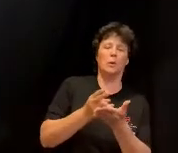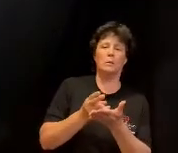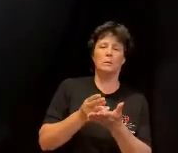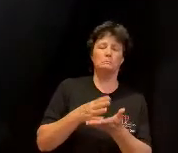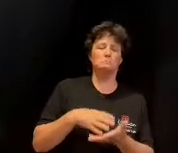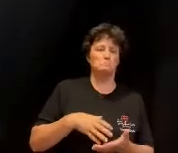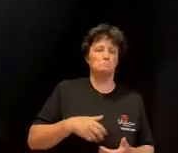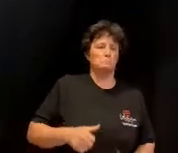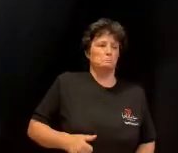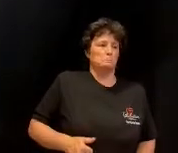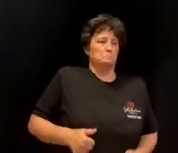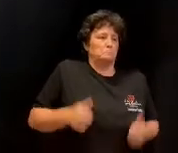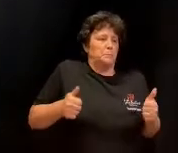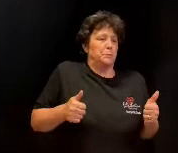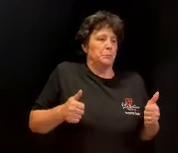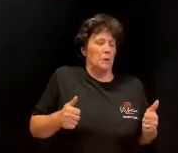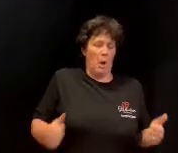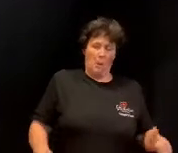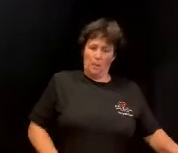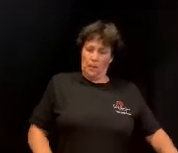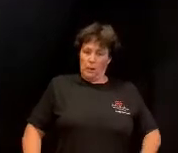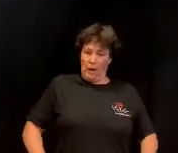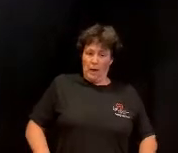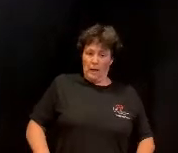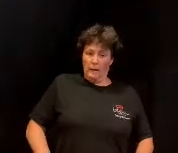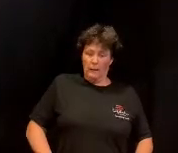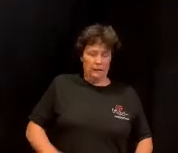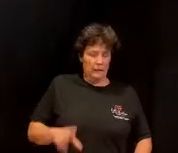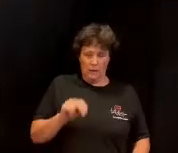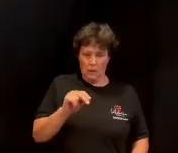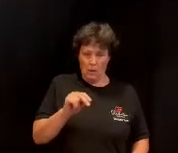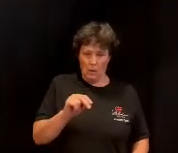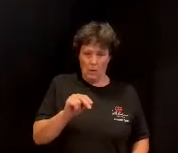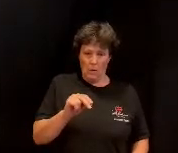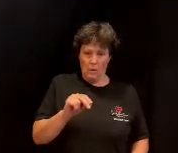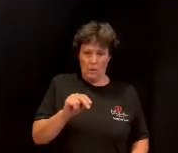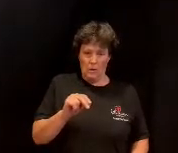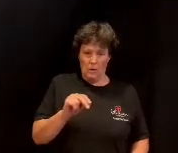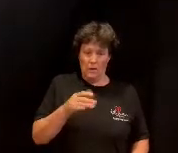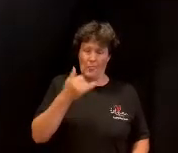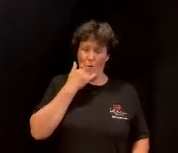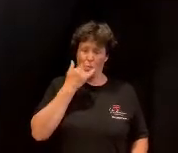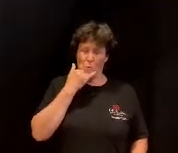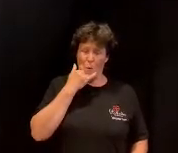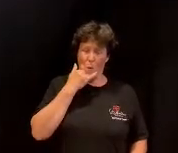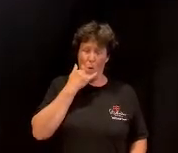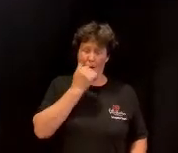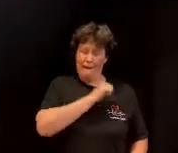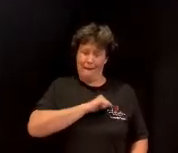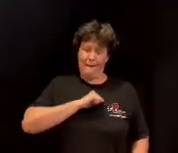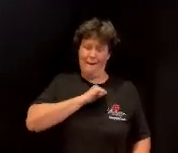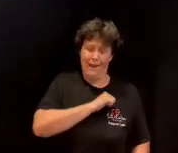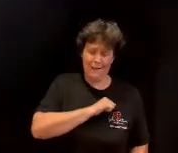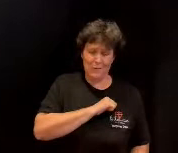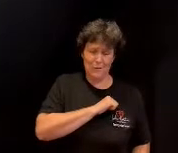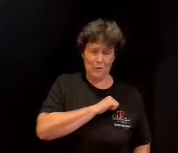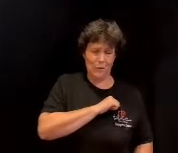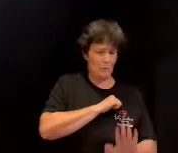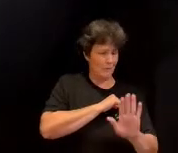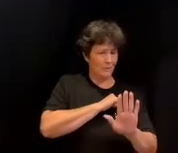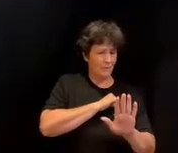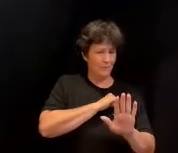going to be. I mean, people say that kind of stuff. You just got the wrong stinking attitude is what you got. Amen. Right?